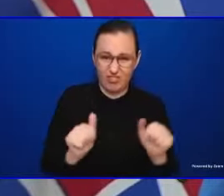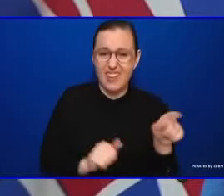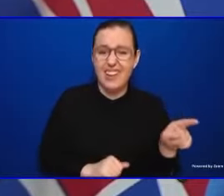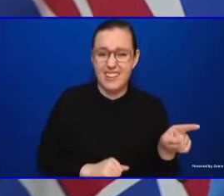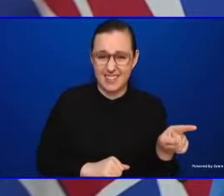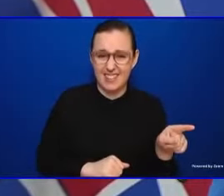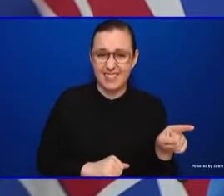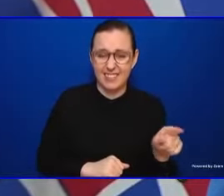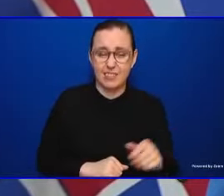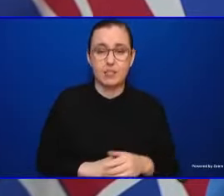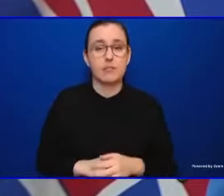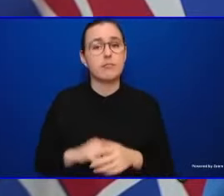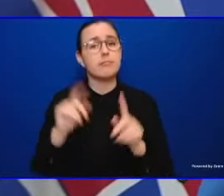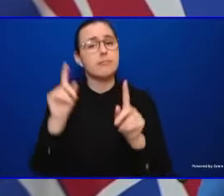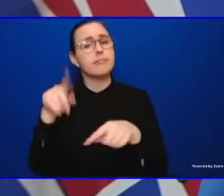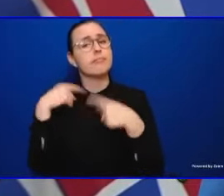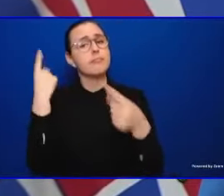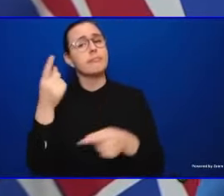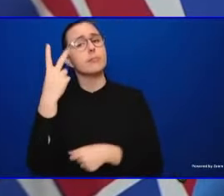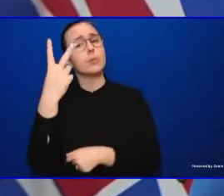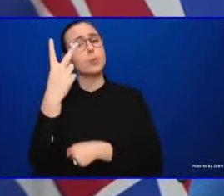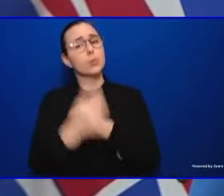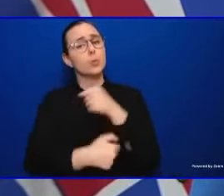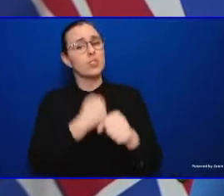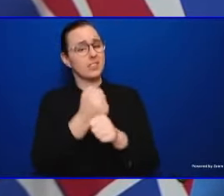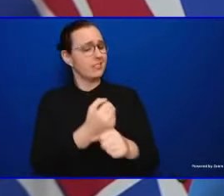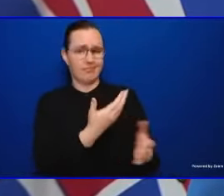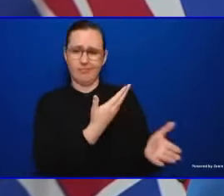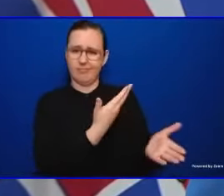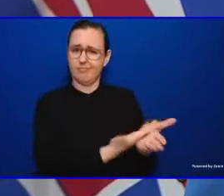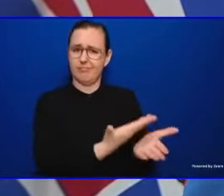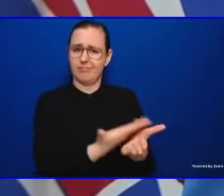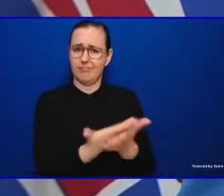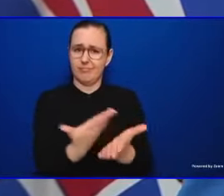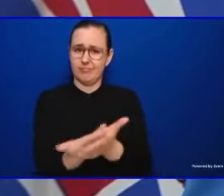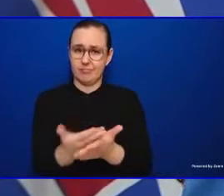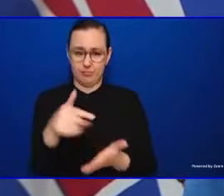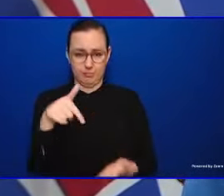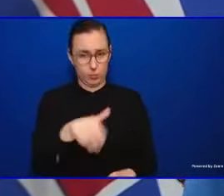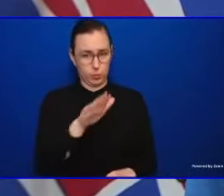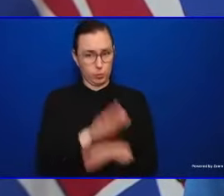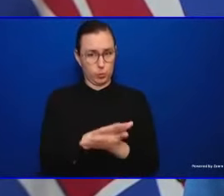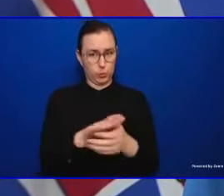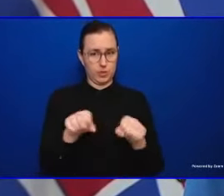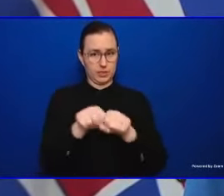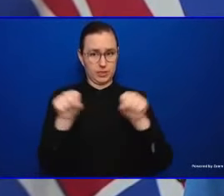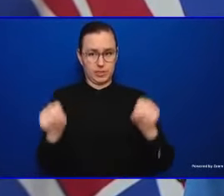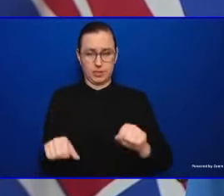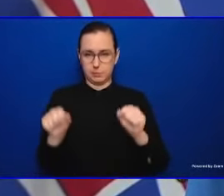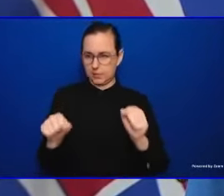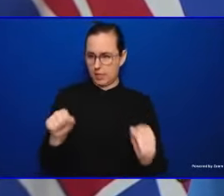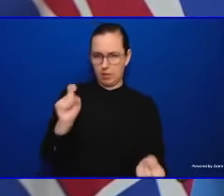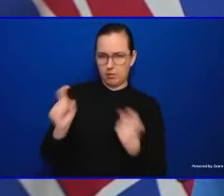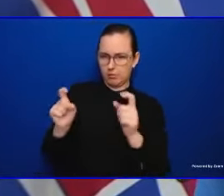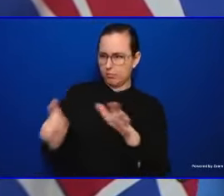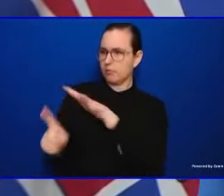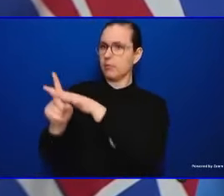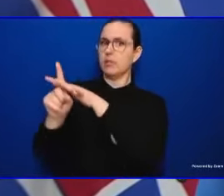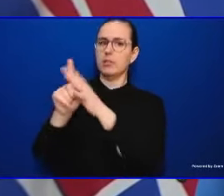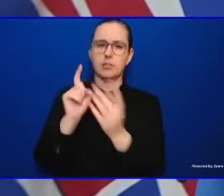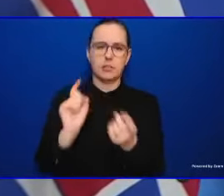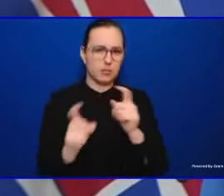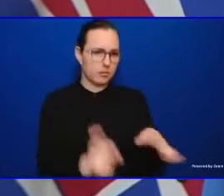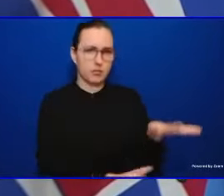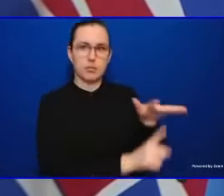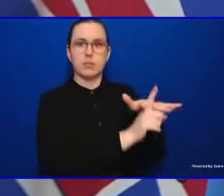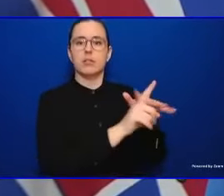and able to adapt to keep our kids safe and in school. As directed by Dr. Henry, the return to in-class learning